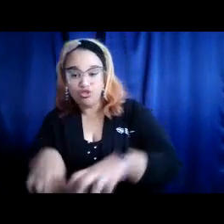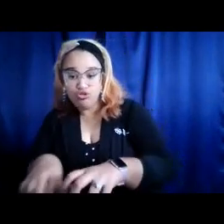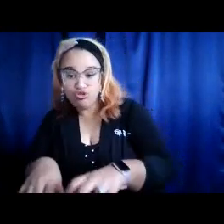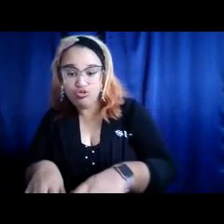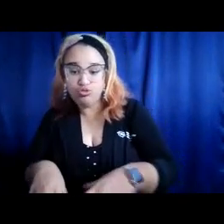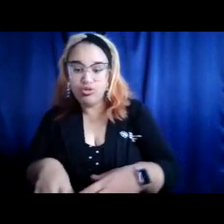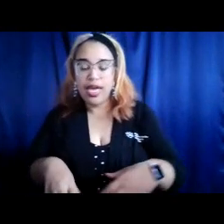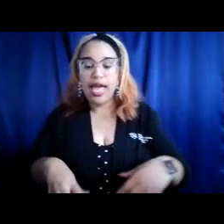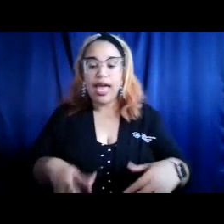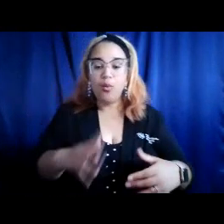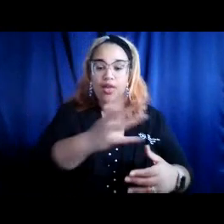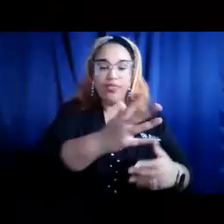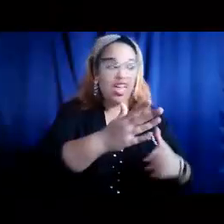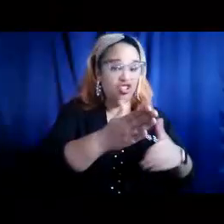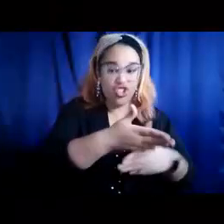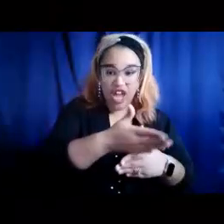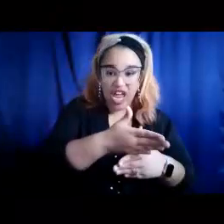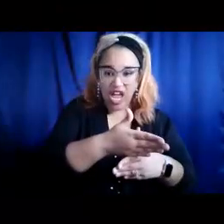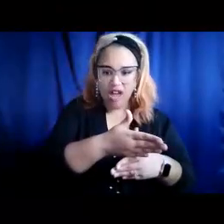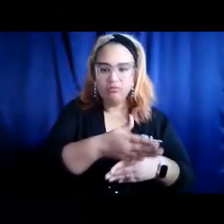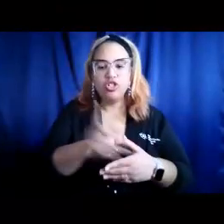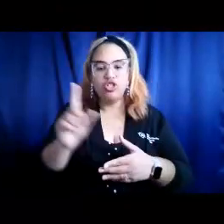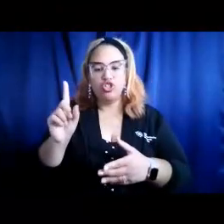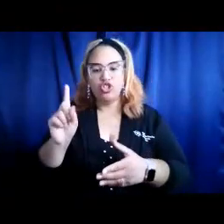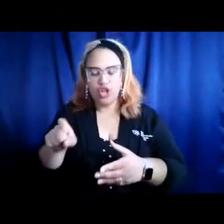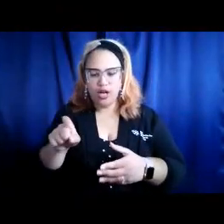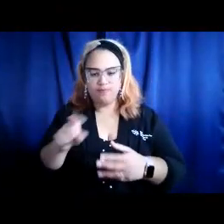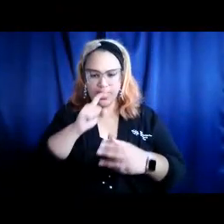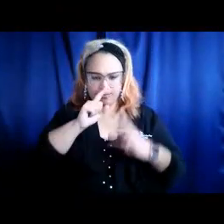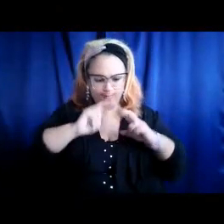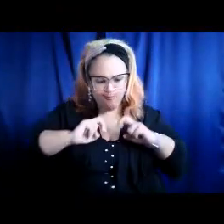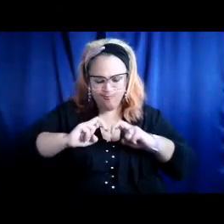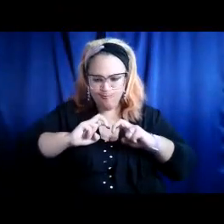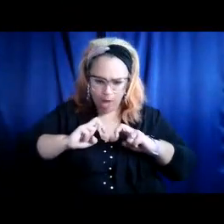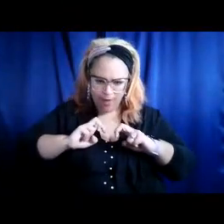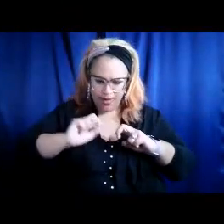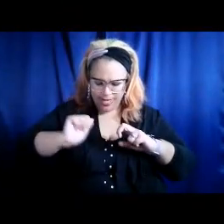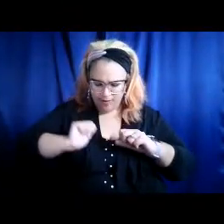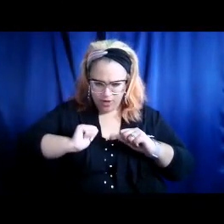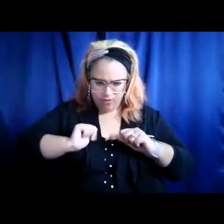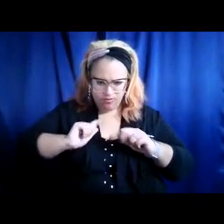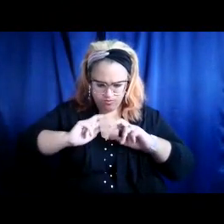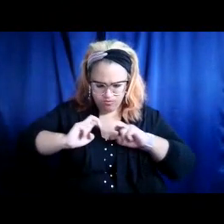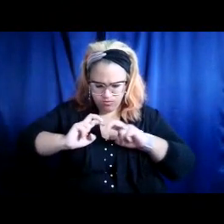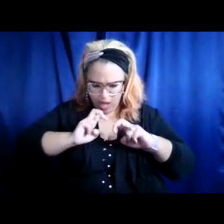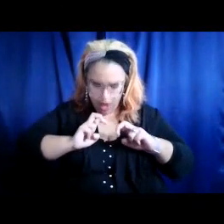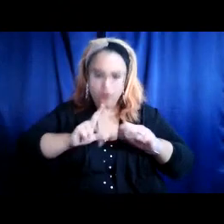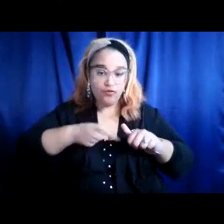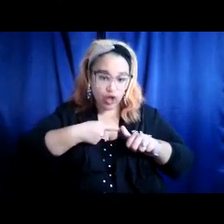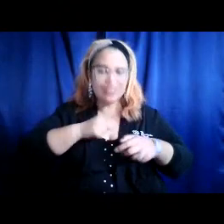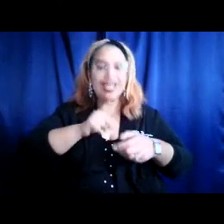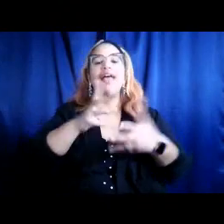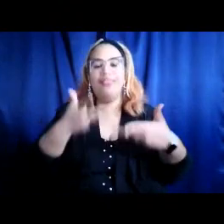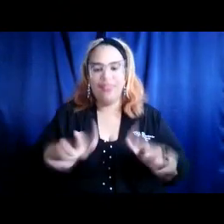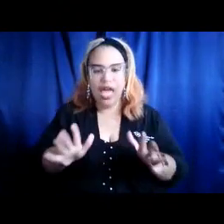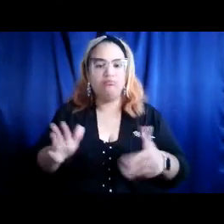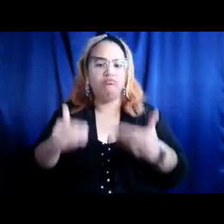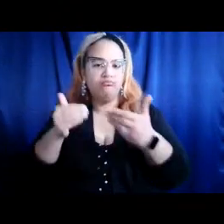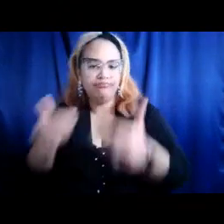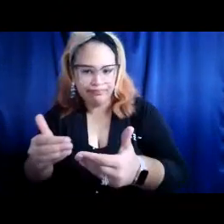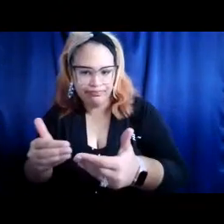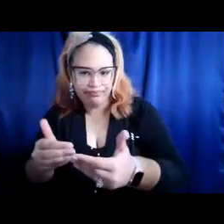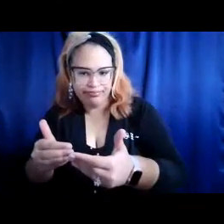included. Great, thanks, Allison. So let's take a moment to reflect on the strategies that we just discussed. And I'd like